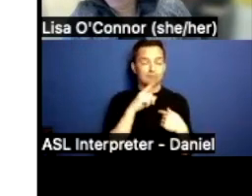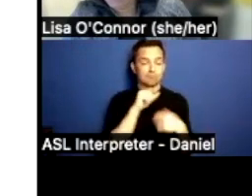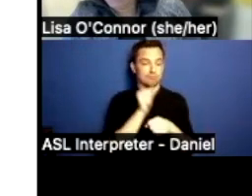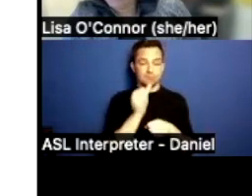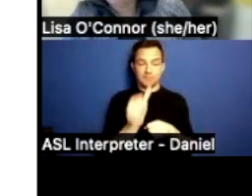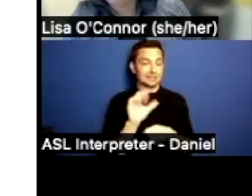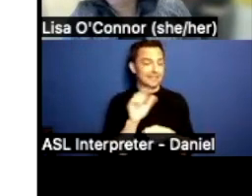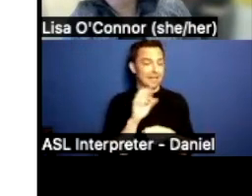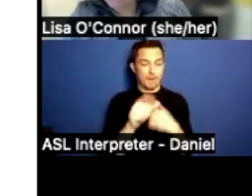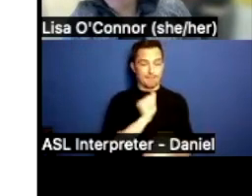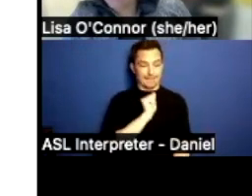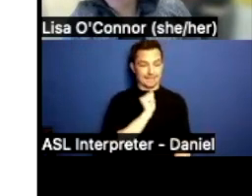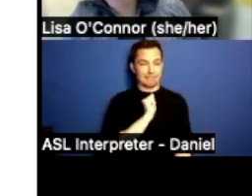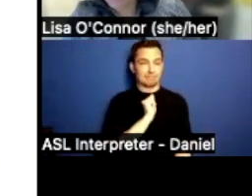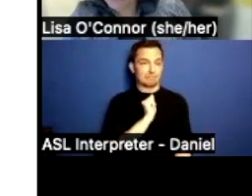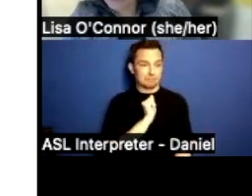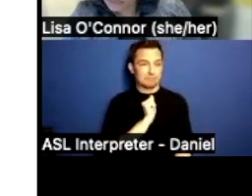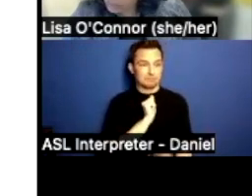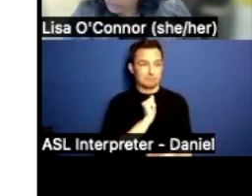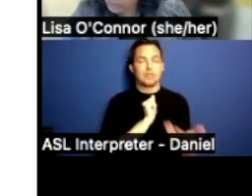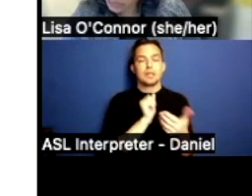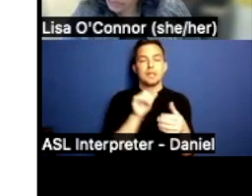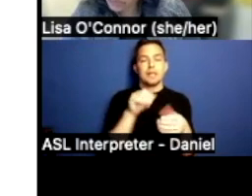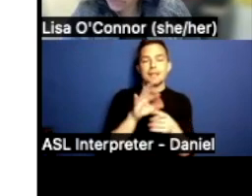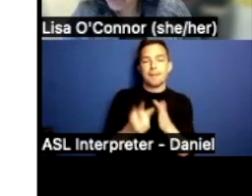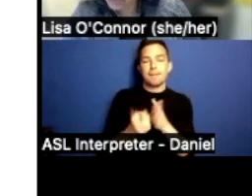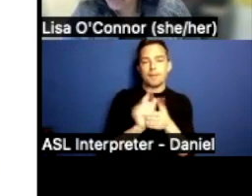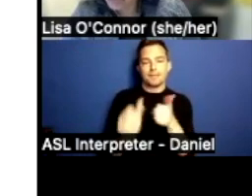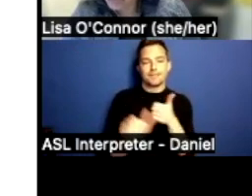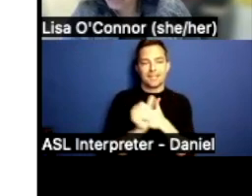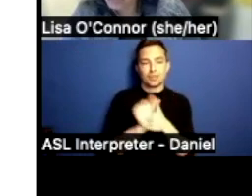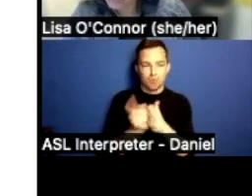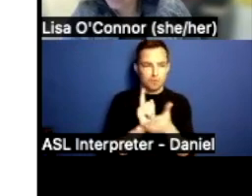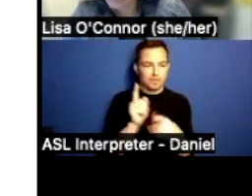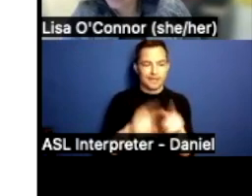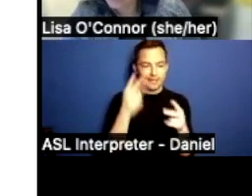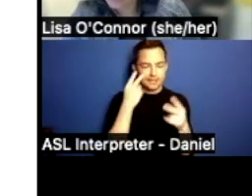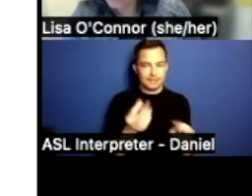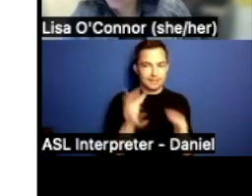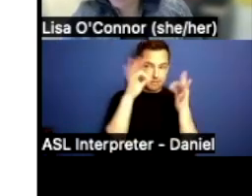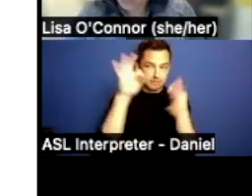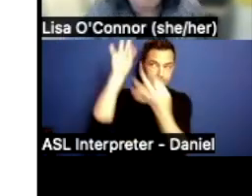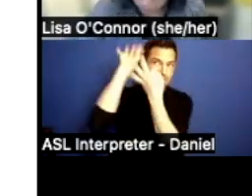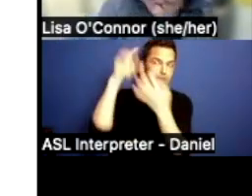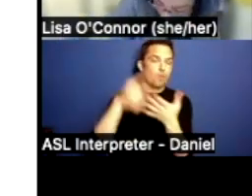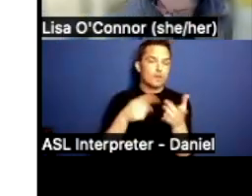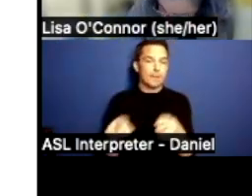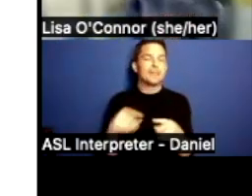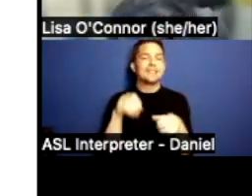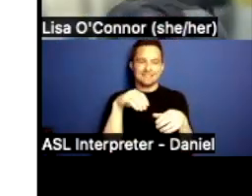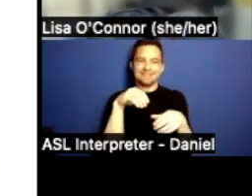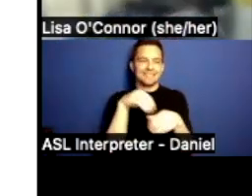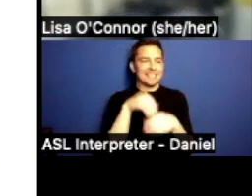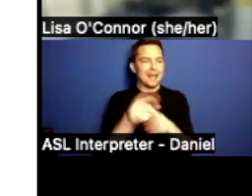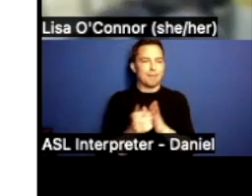myself. And then I asked, even at that moment of danger, you couldn't see what was happening? Yes, even in that moment.